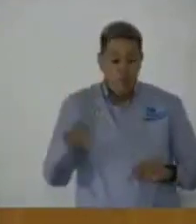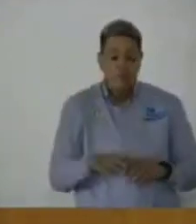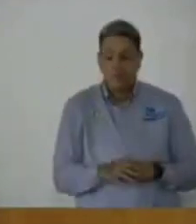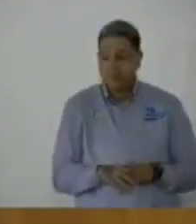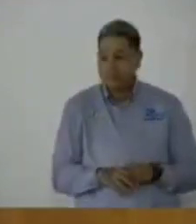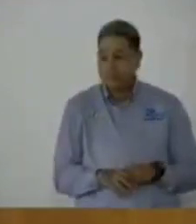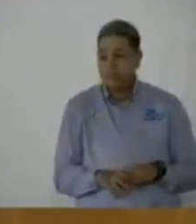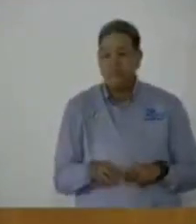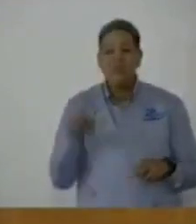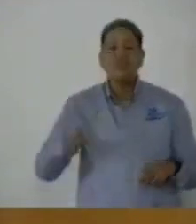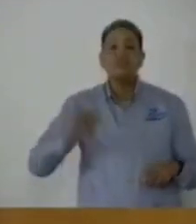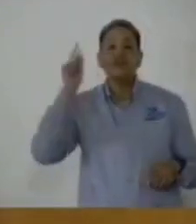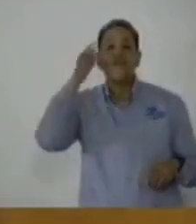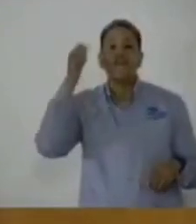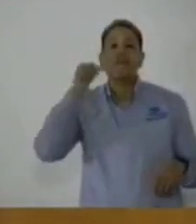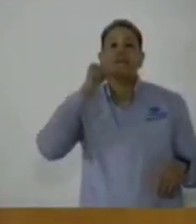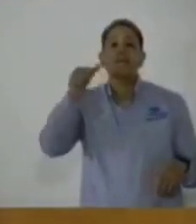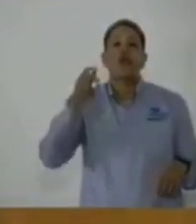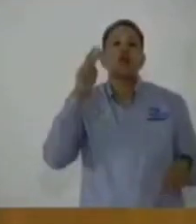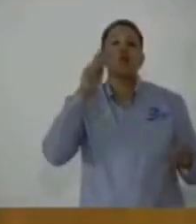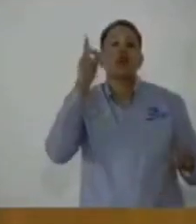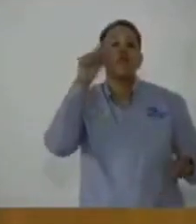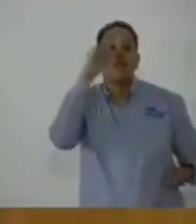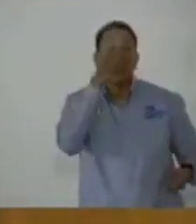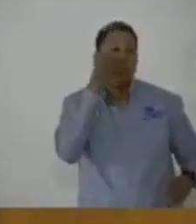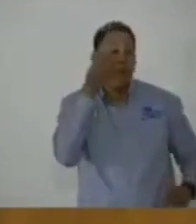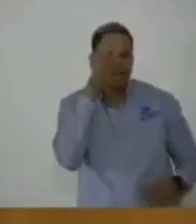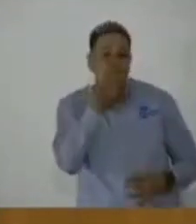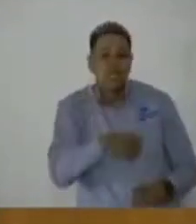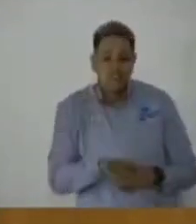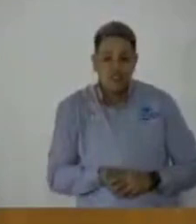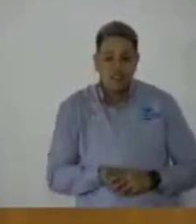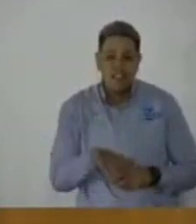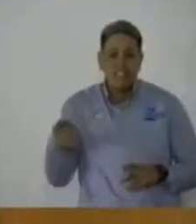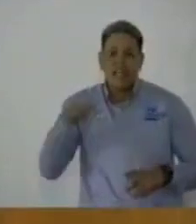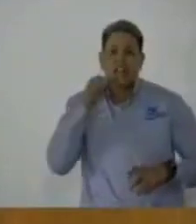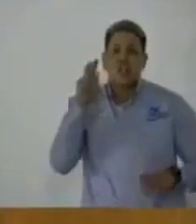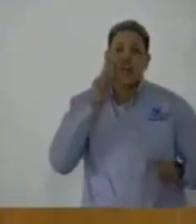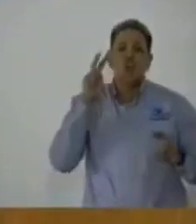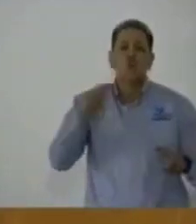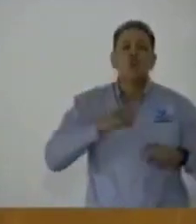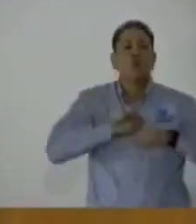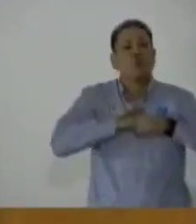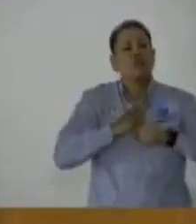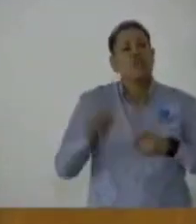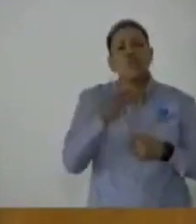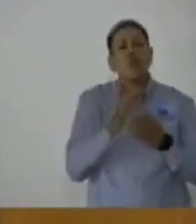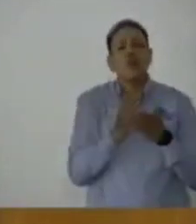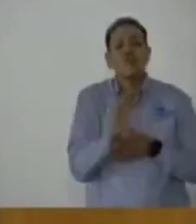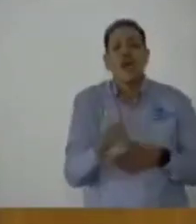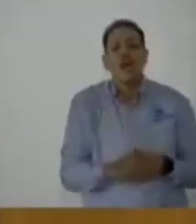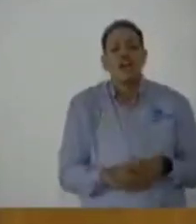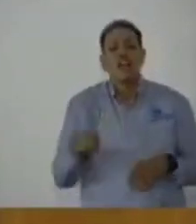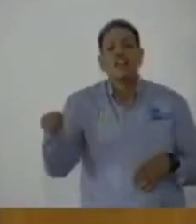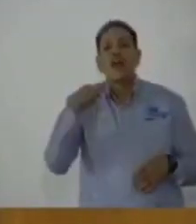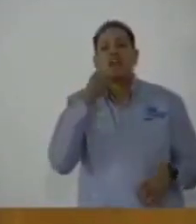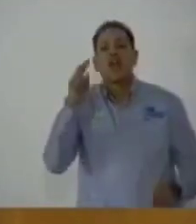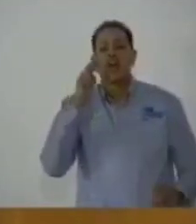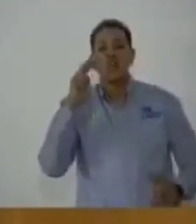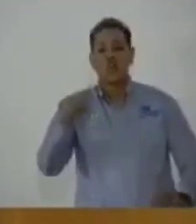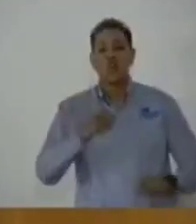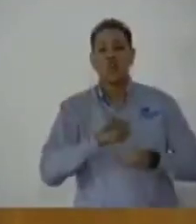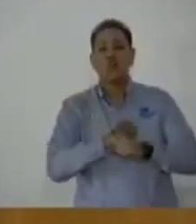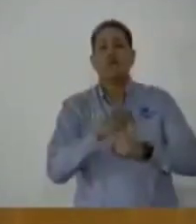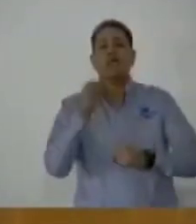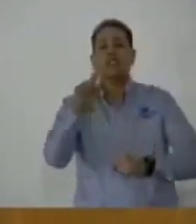This government is not looking for your best interests. They are not looking to protect your rights. They are not looking to